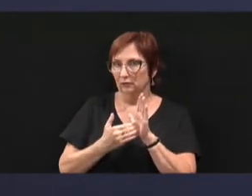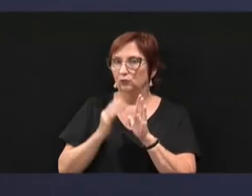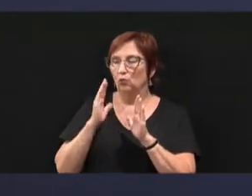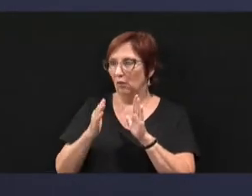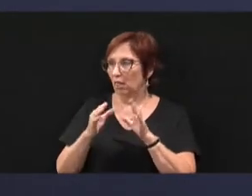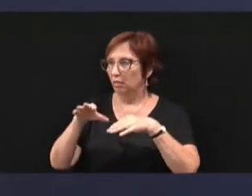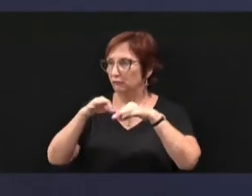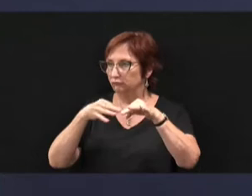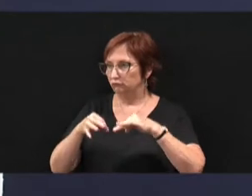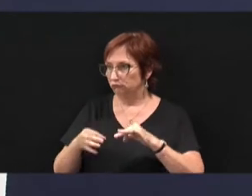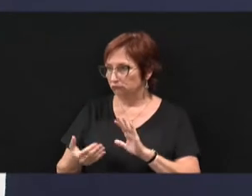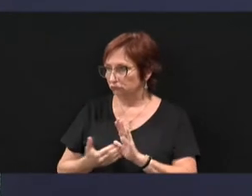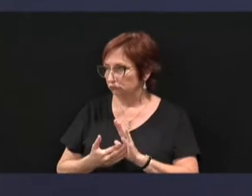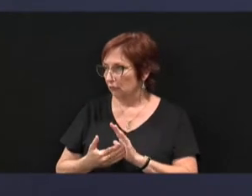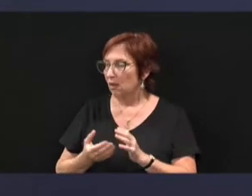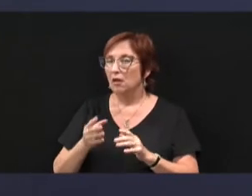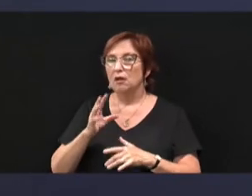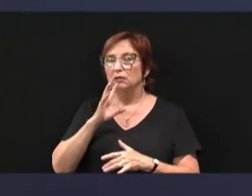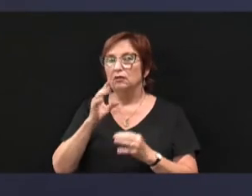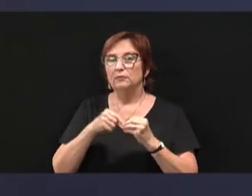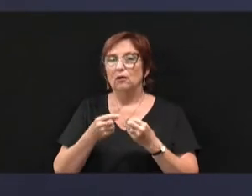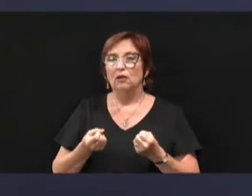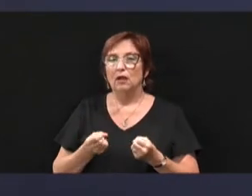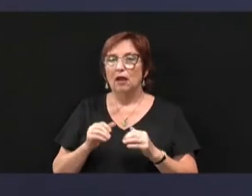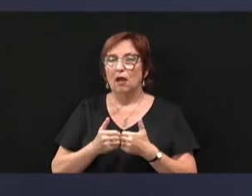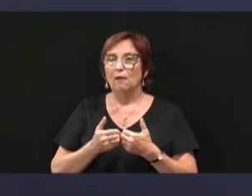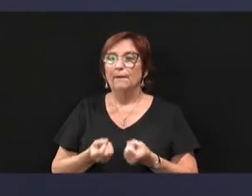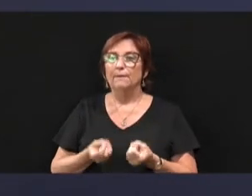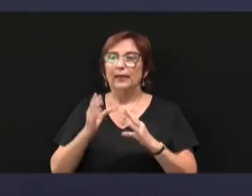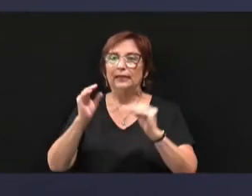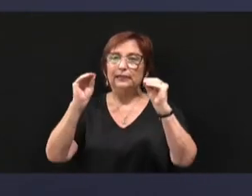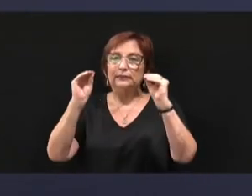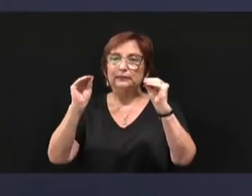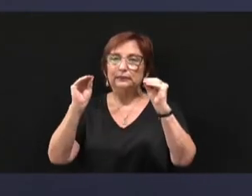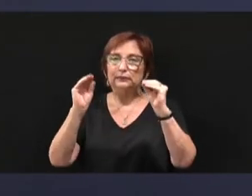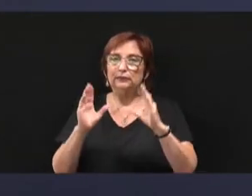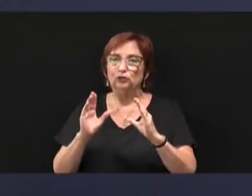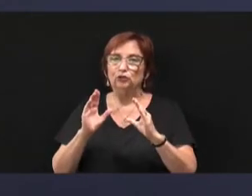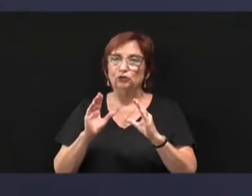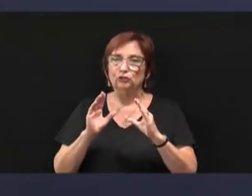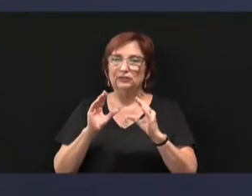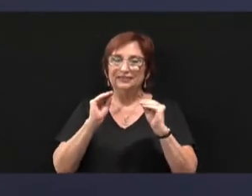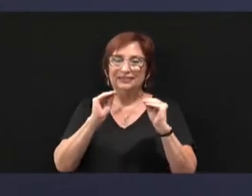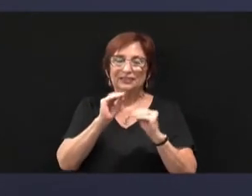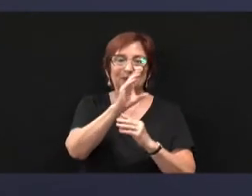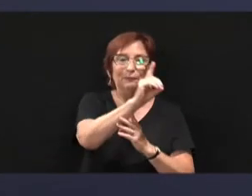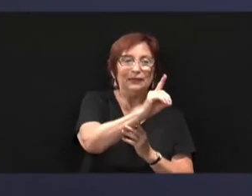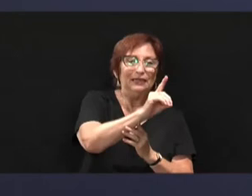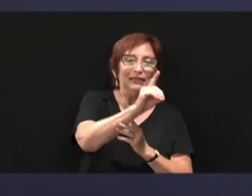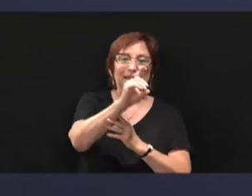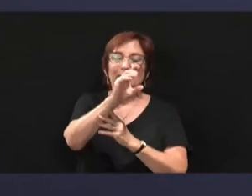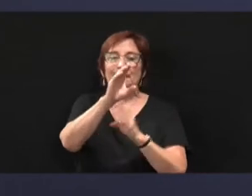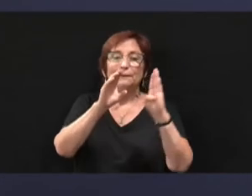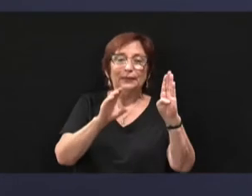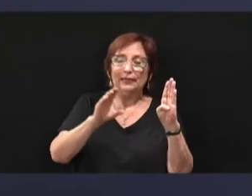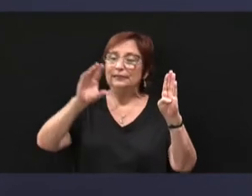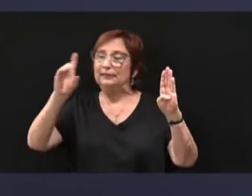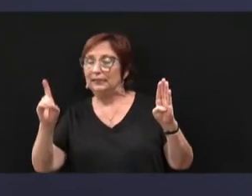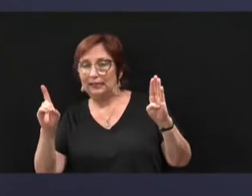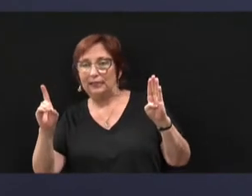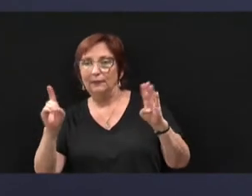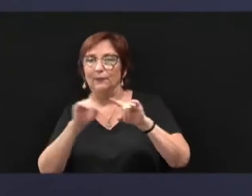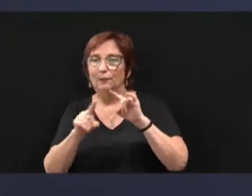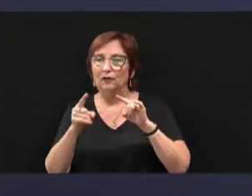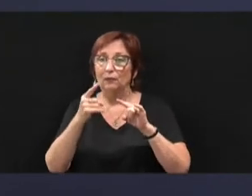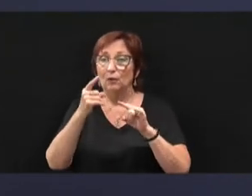I talked about how many teachers teach bed. This is a B and this is a D. But it doesn't work for most